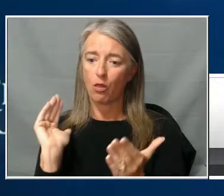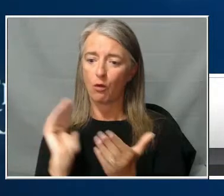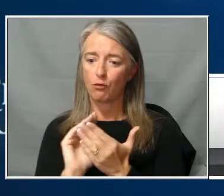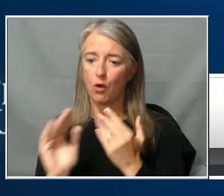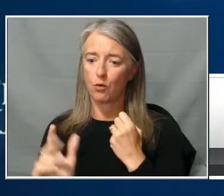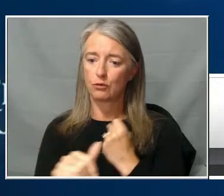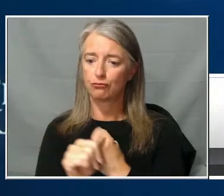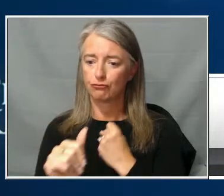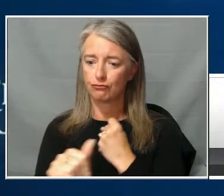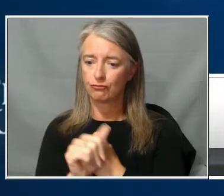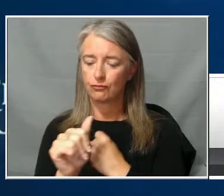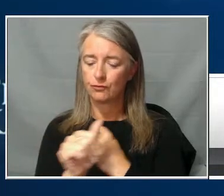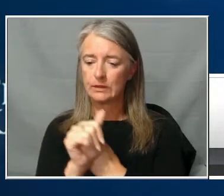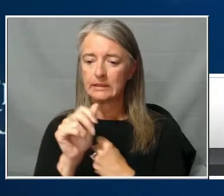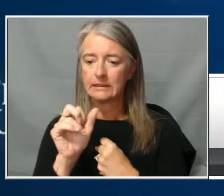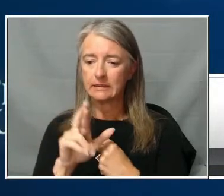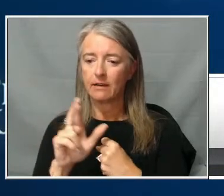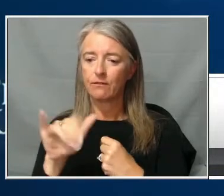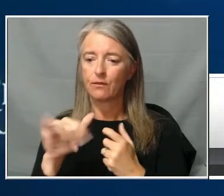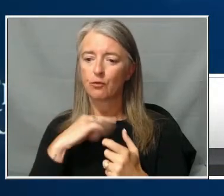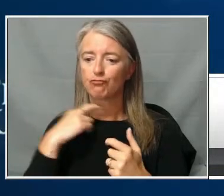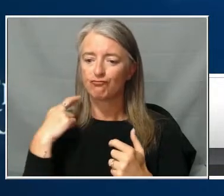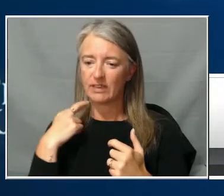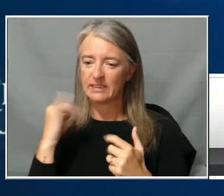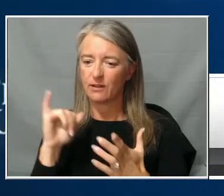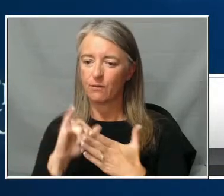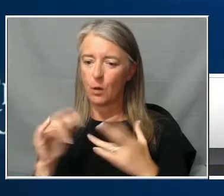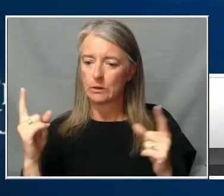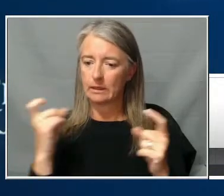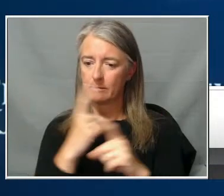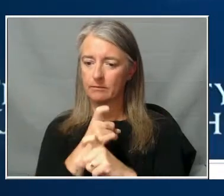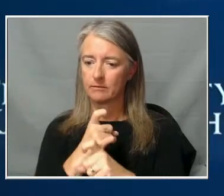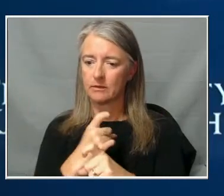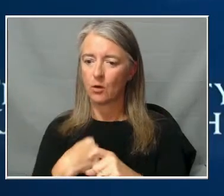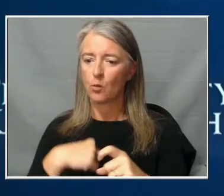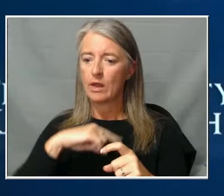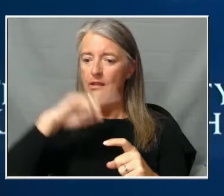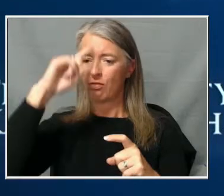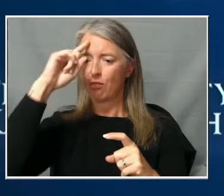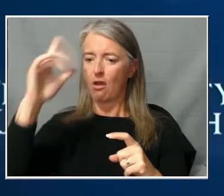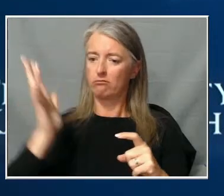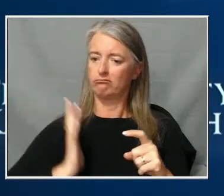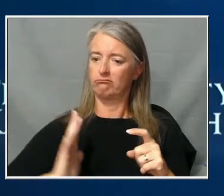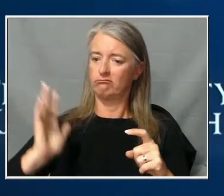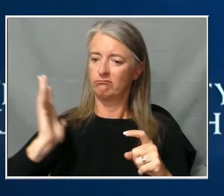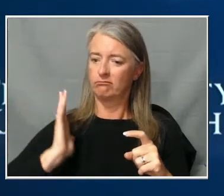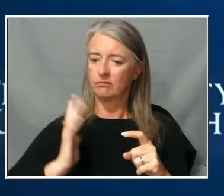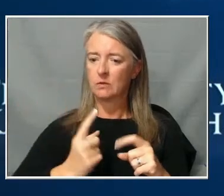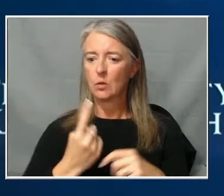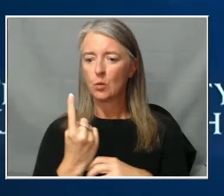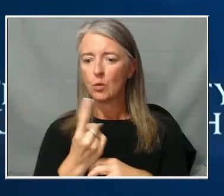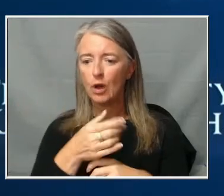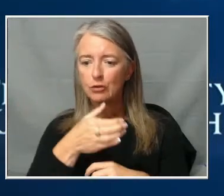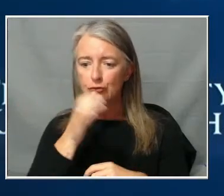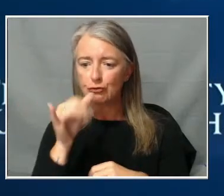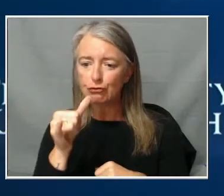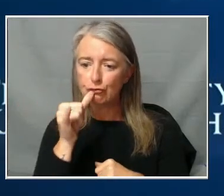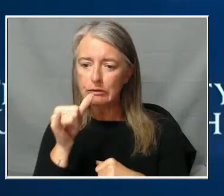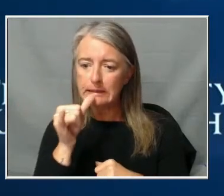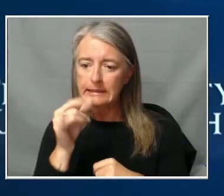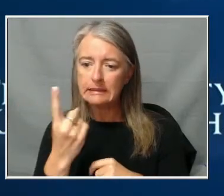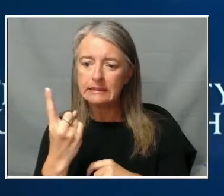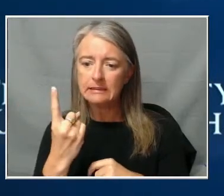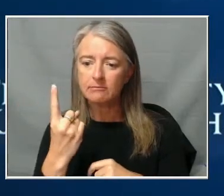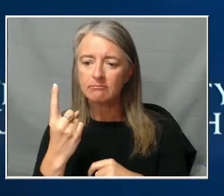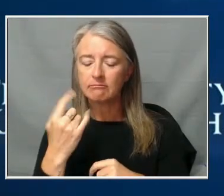of these complications, and although it was once thought that something like 1 drink a day was healthier